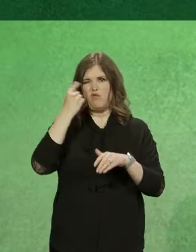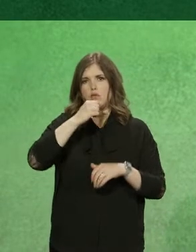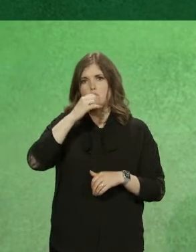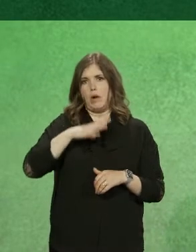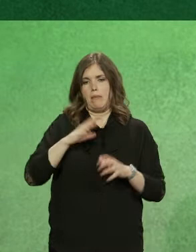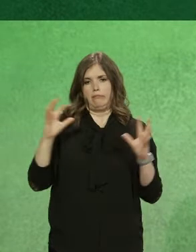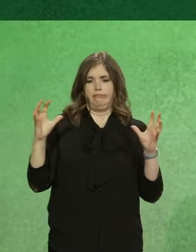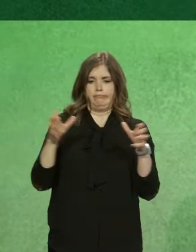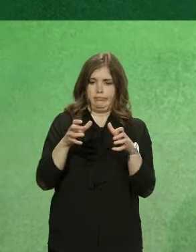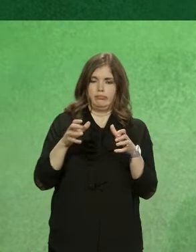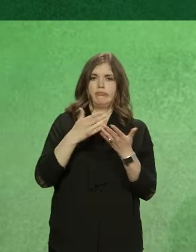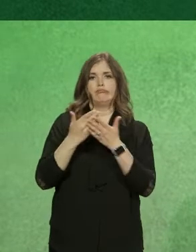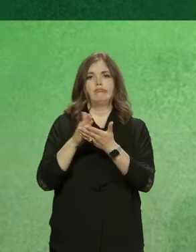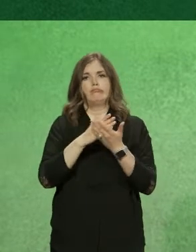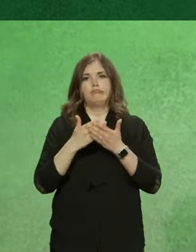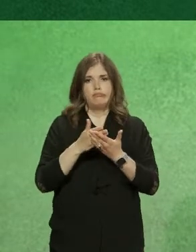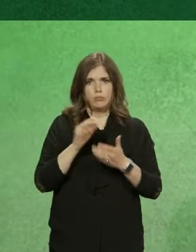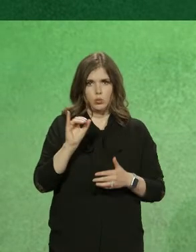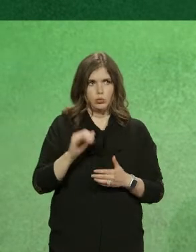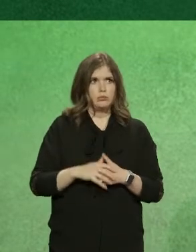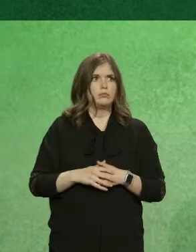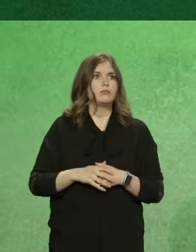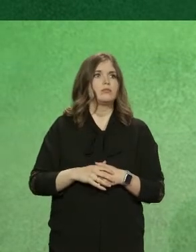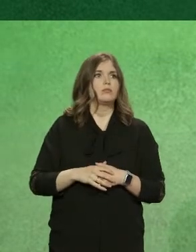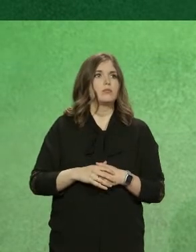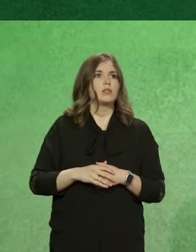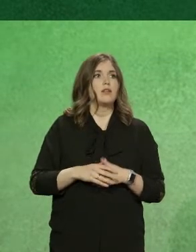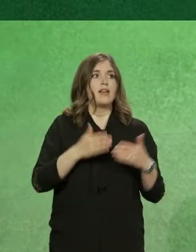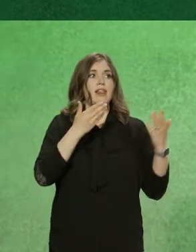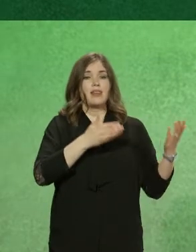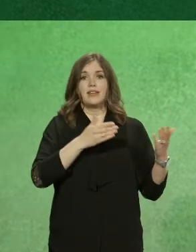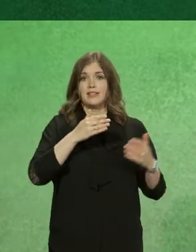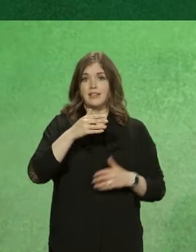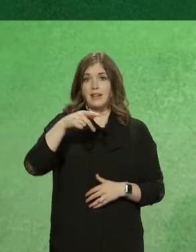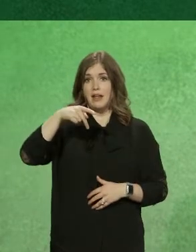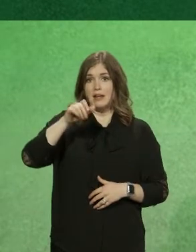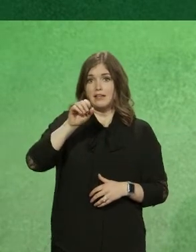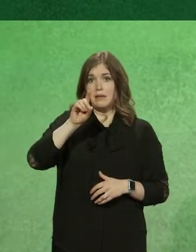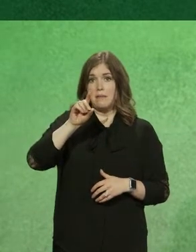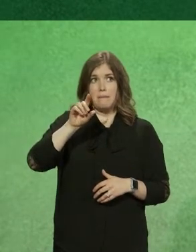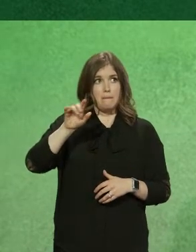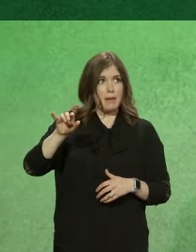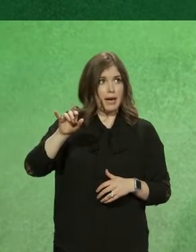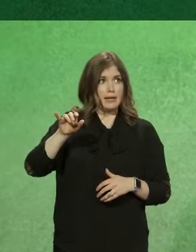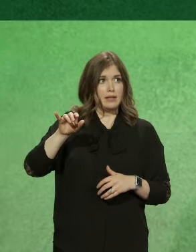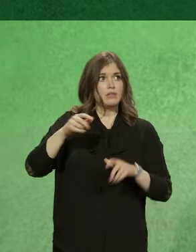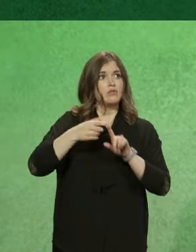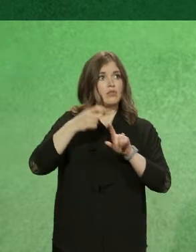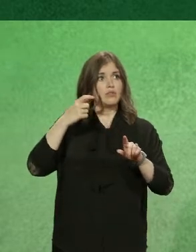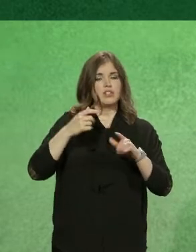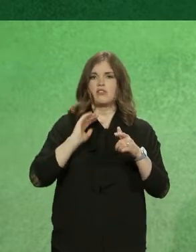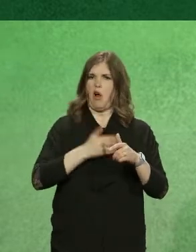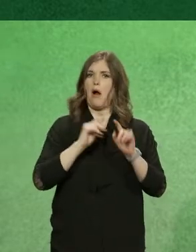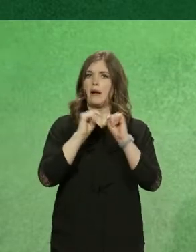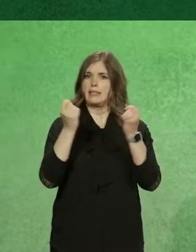This is Musana stove. This is Paddy, Catherine, Environmental Engineering, Makerere